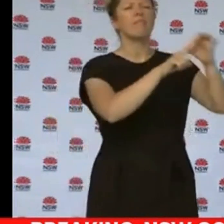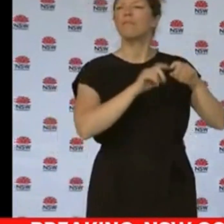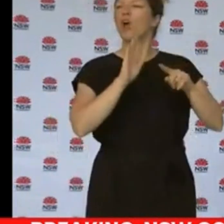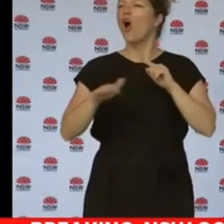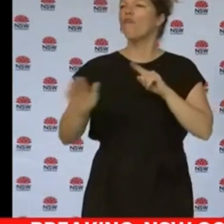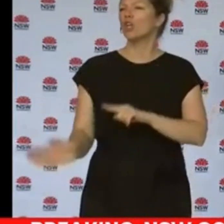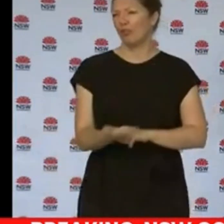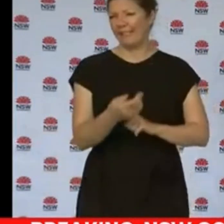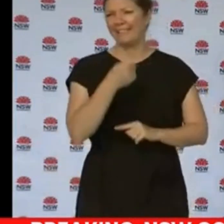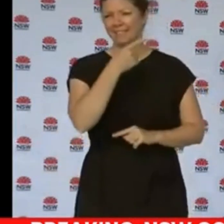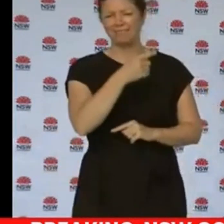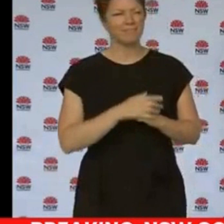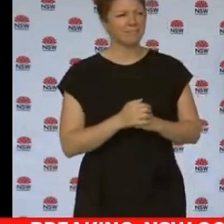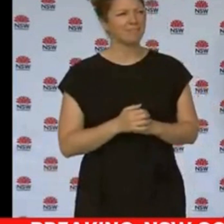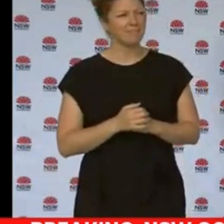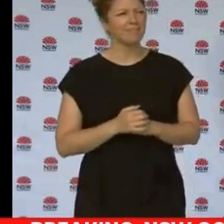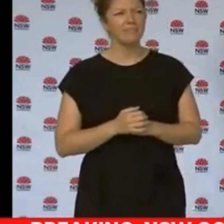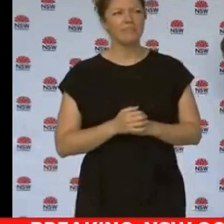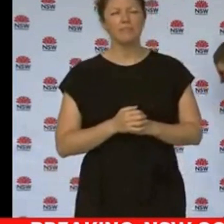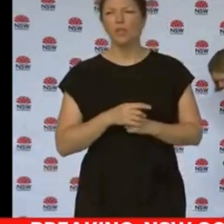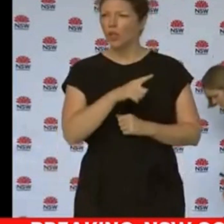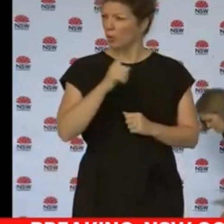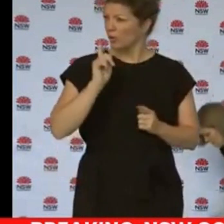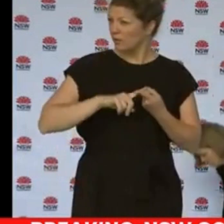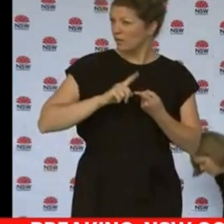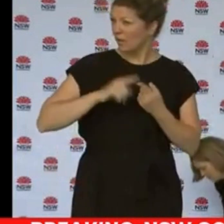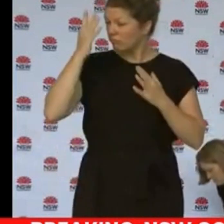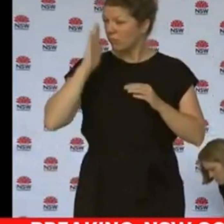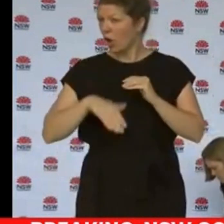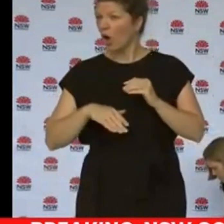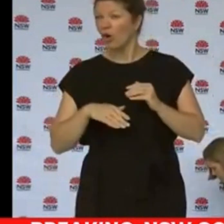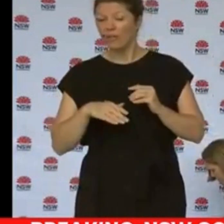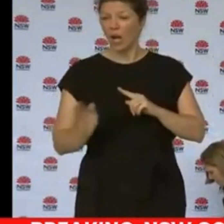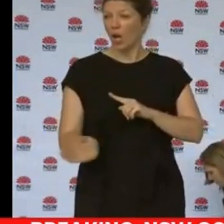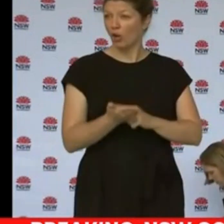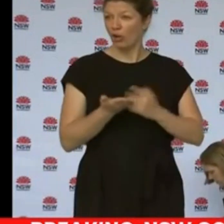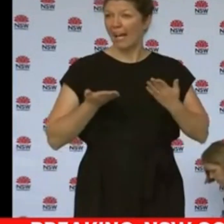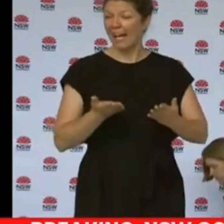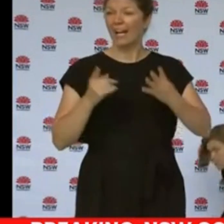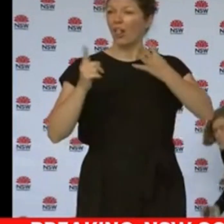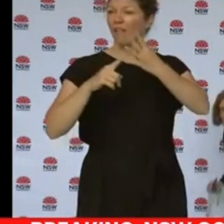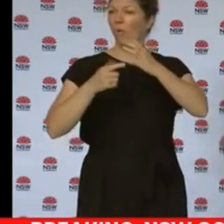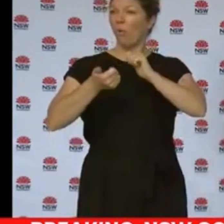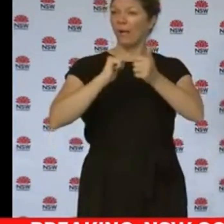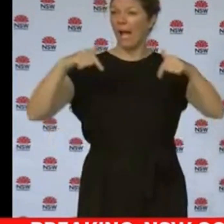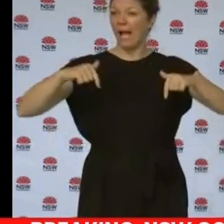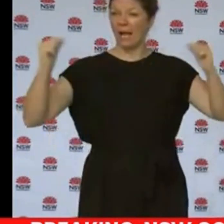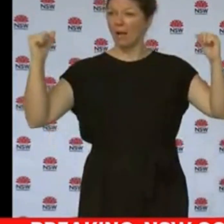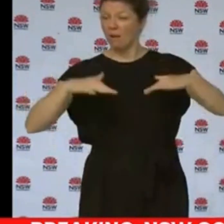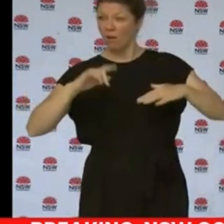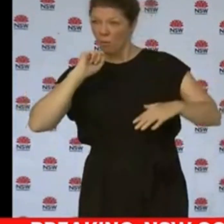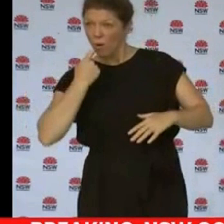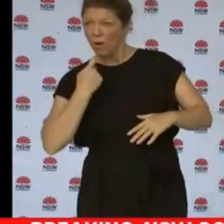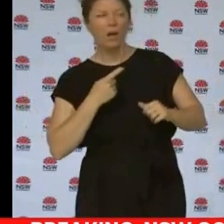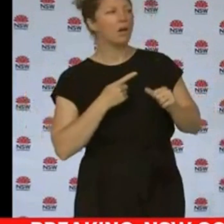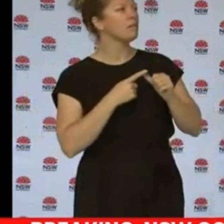about the cricket. Have you had any discussions about potentially holding the fourth test here in light of the Indian team's concerns about Brisbane? No, we've not